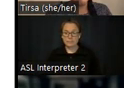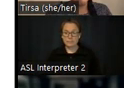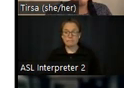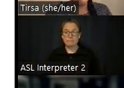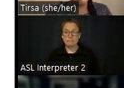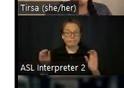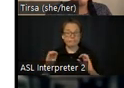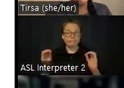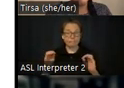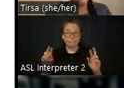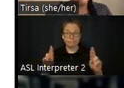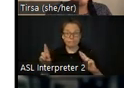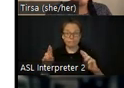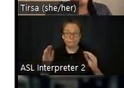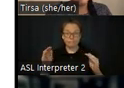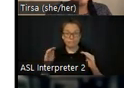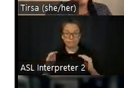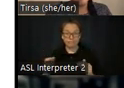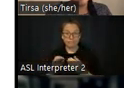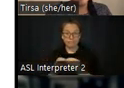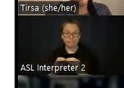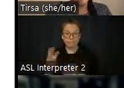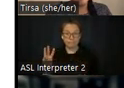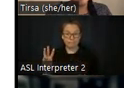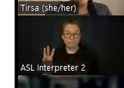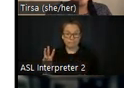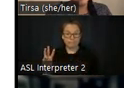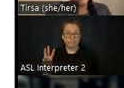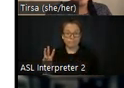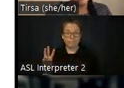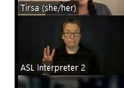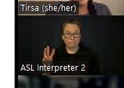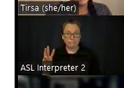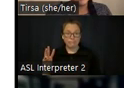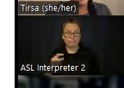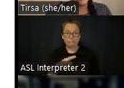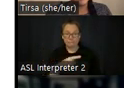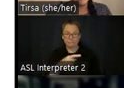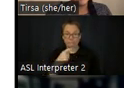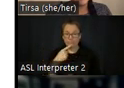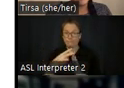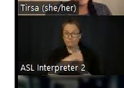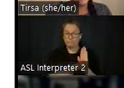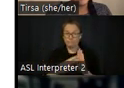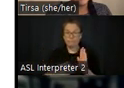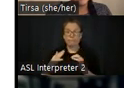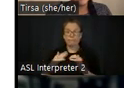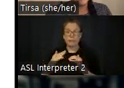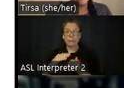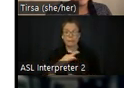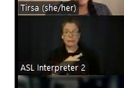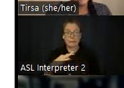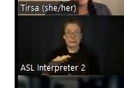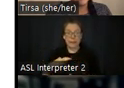Seeing that there are none, may we move forward to six? Sure. At minimum, committee staff shall